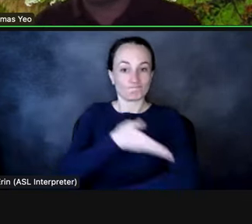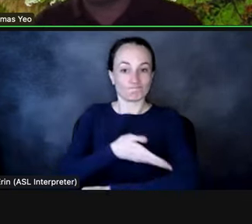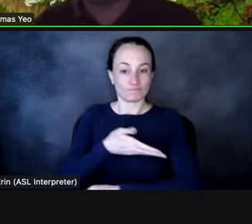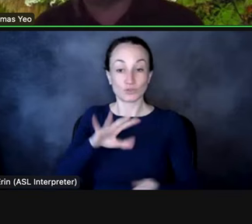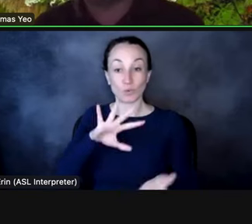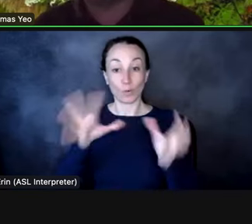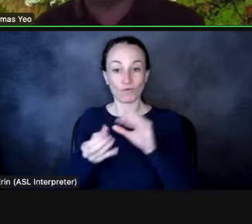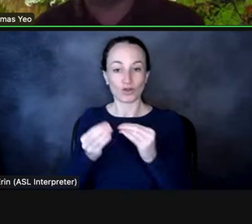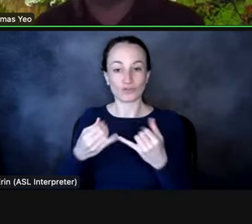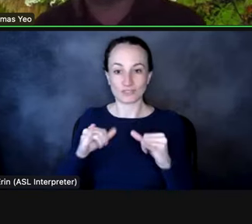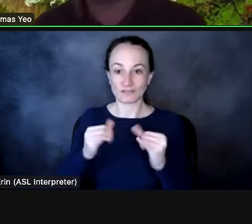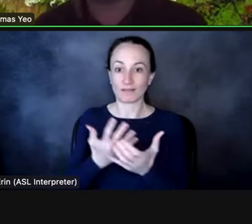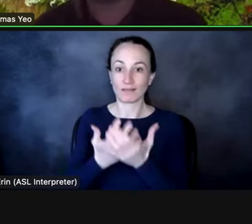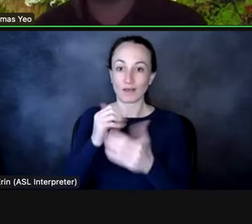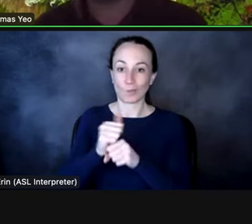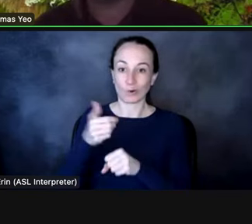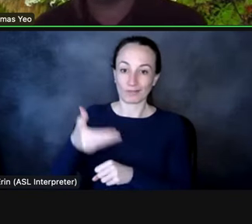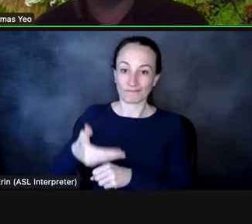still a lot of work left to be done.